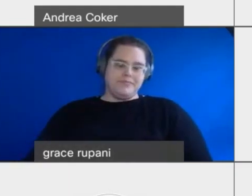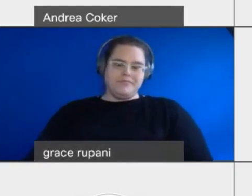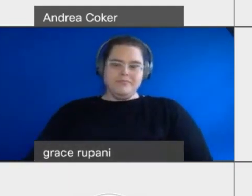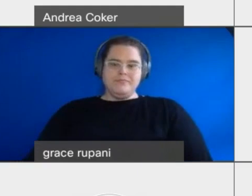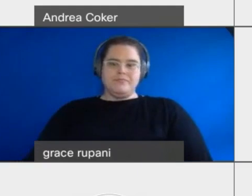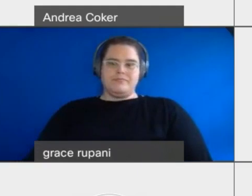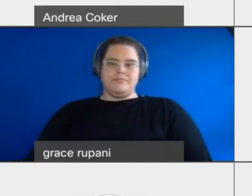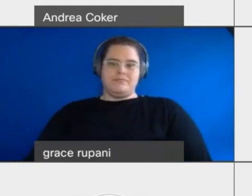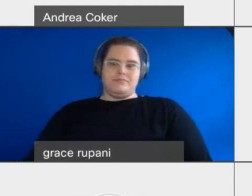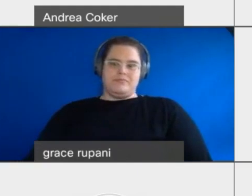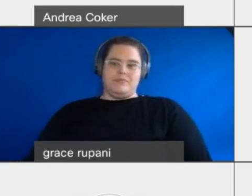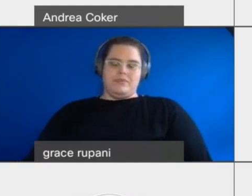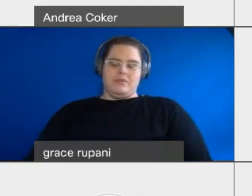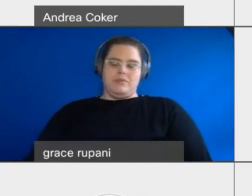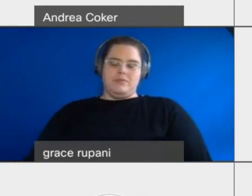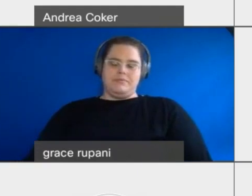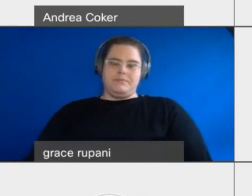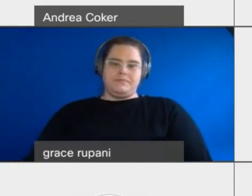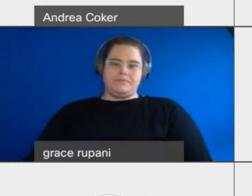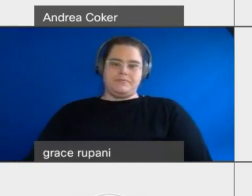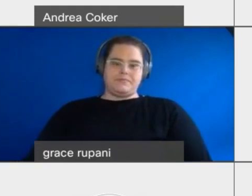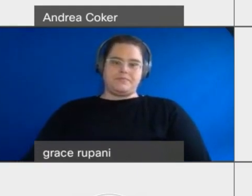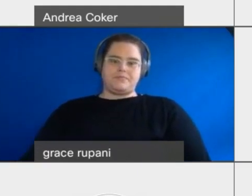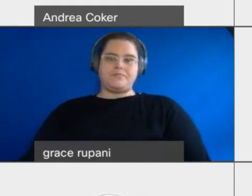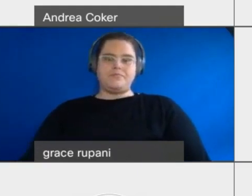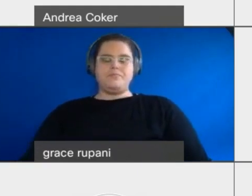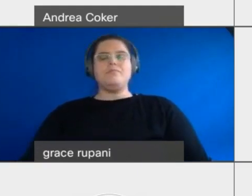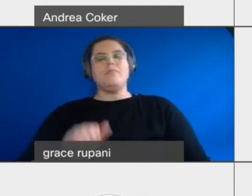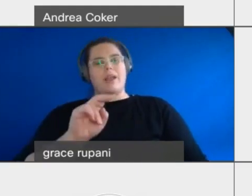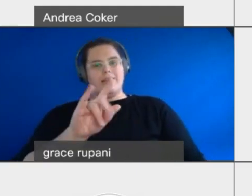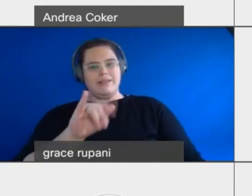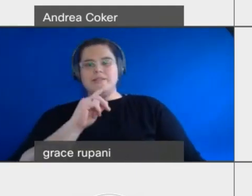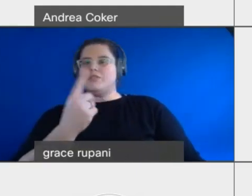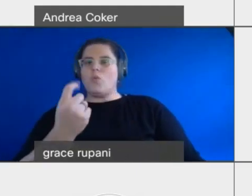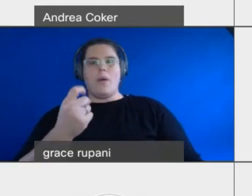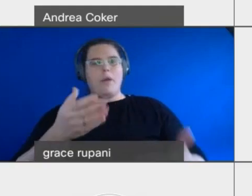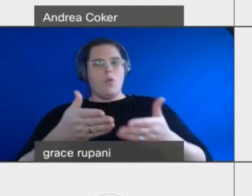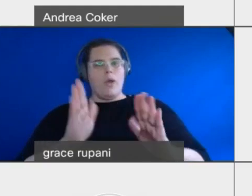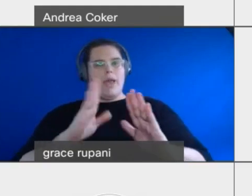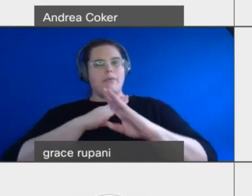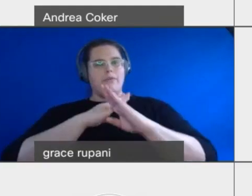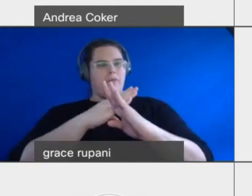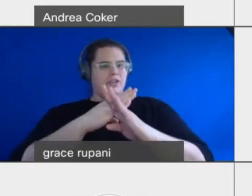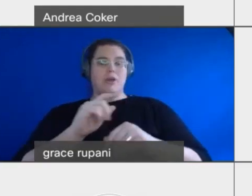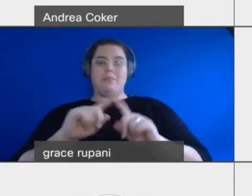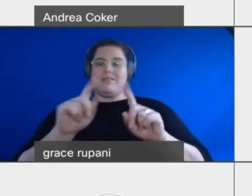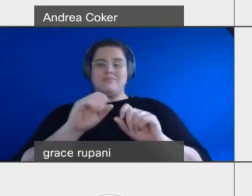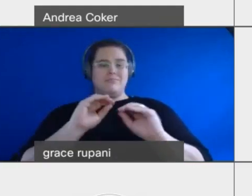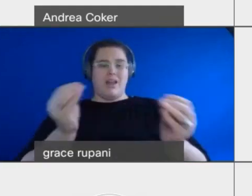So like in every other way, it's just one more measure of prevention, but nothing else so far has